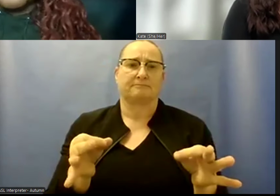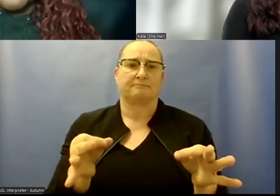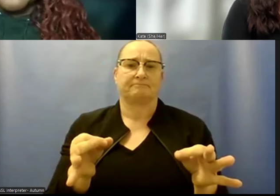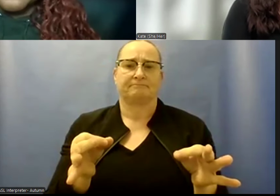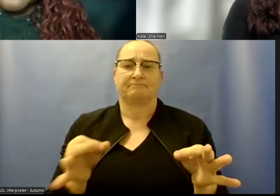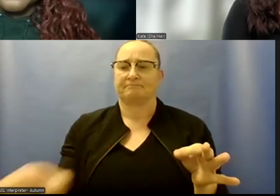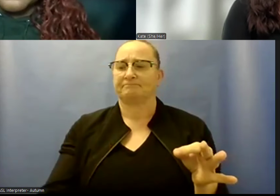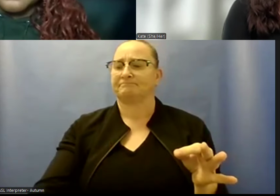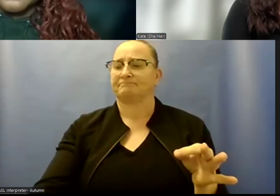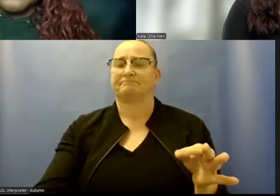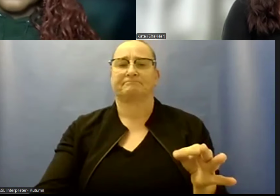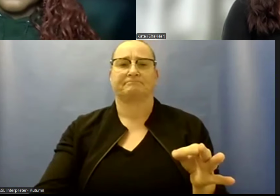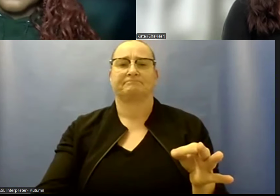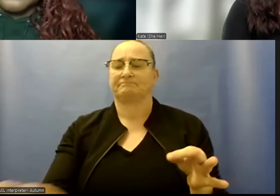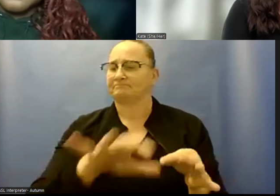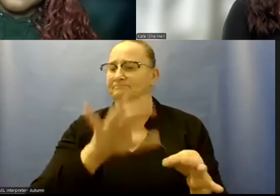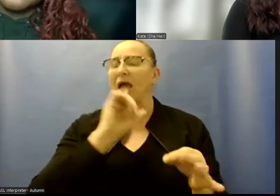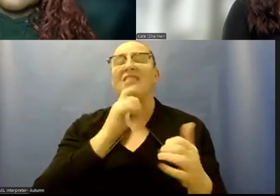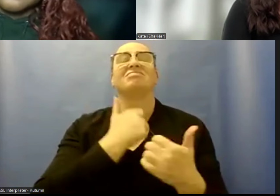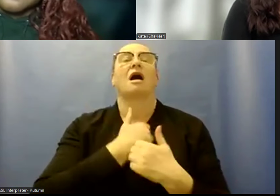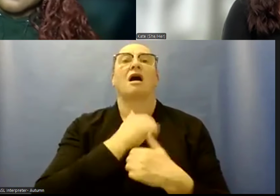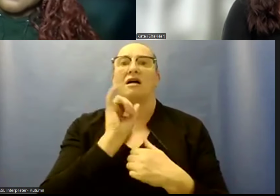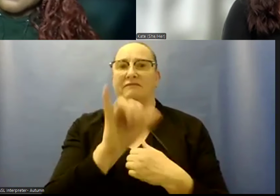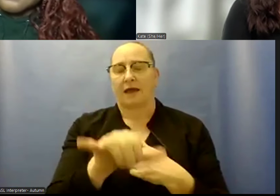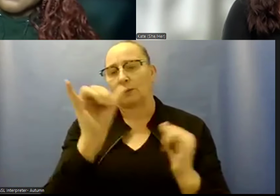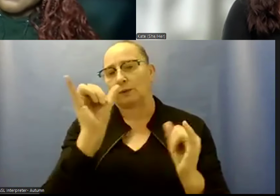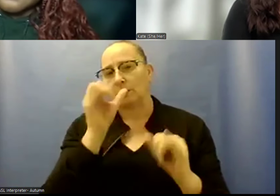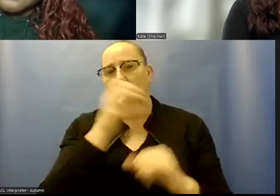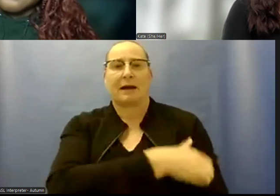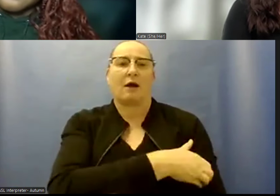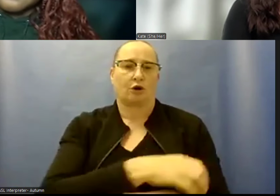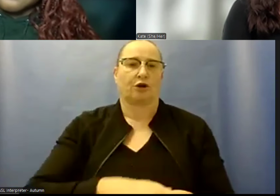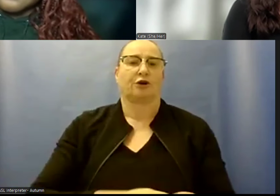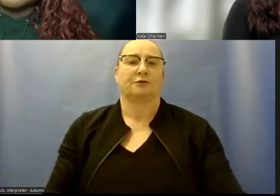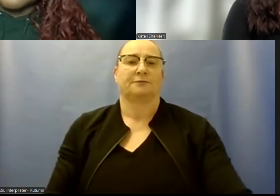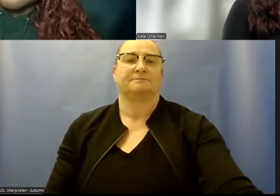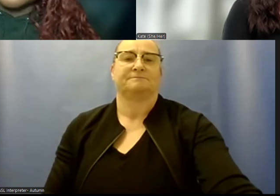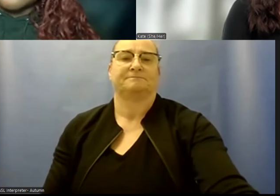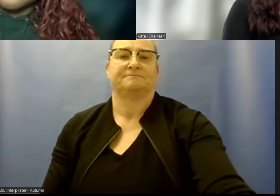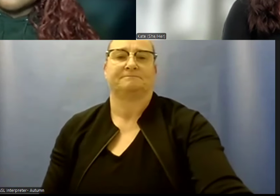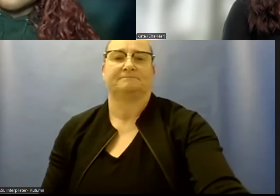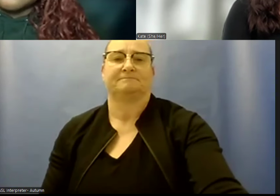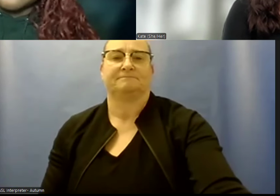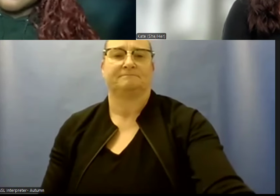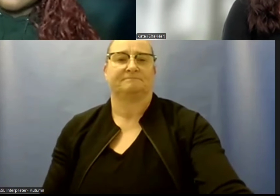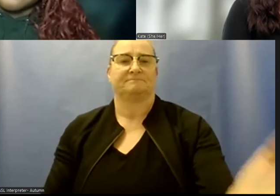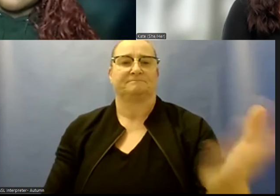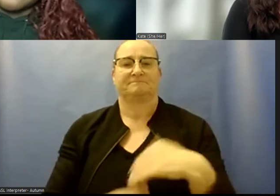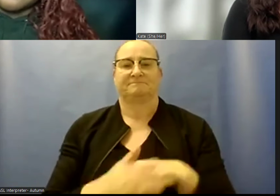day. I love that. Power. I love that. Lean?